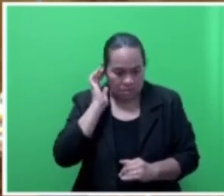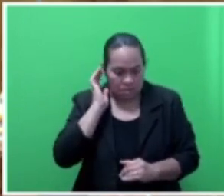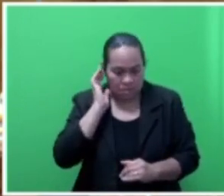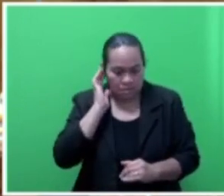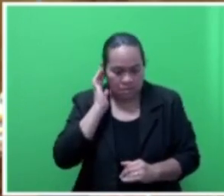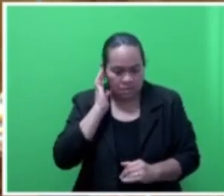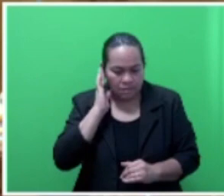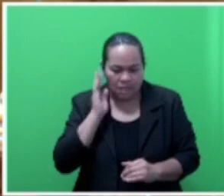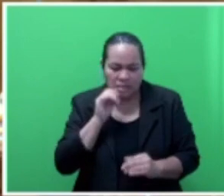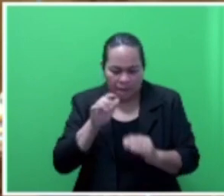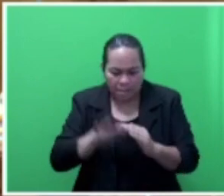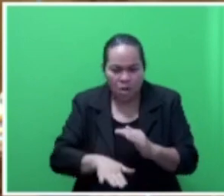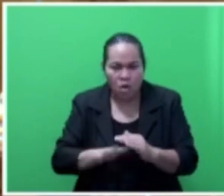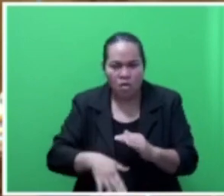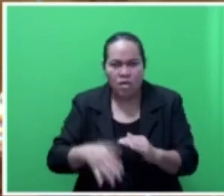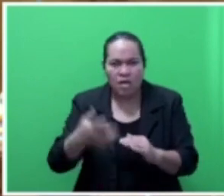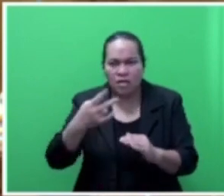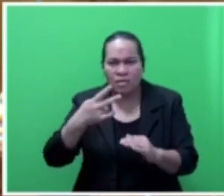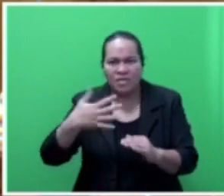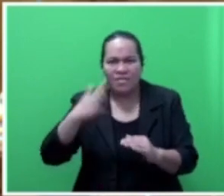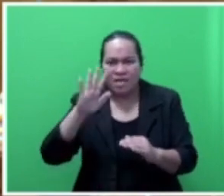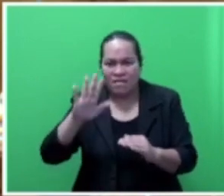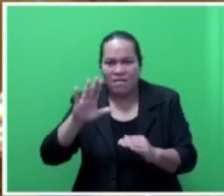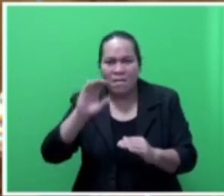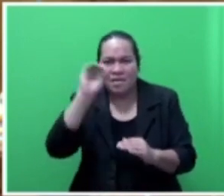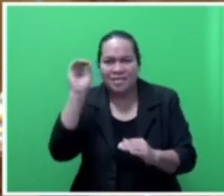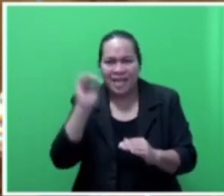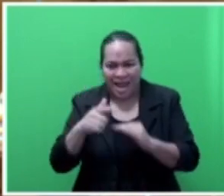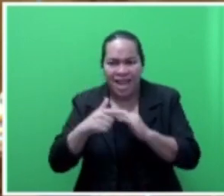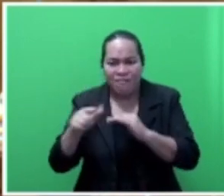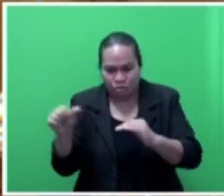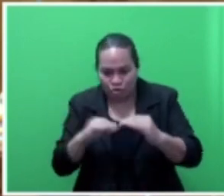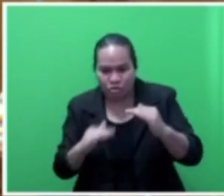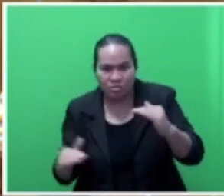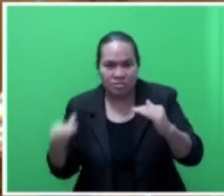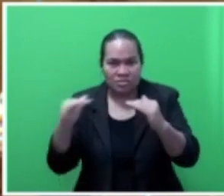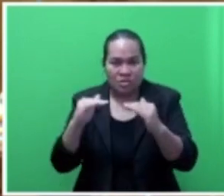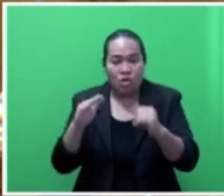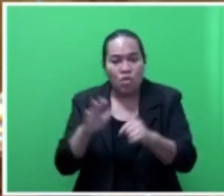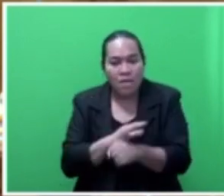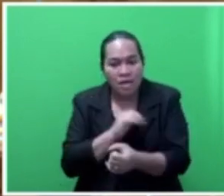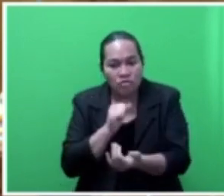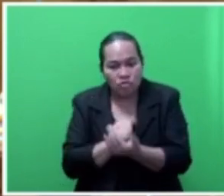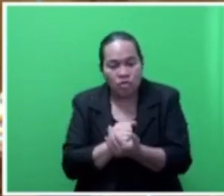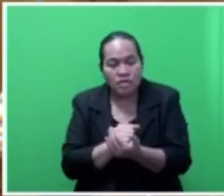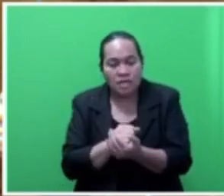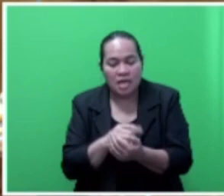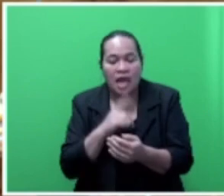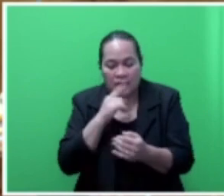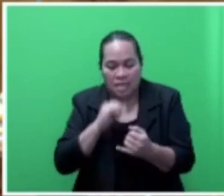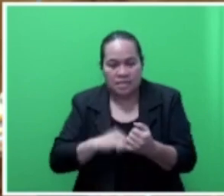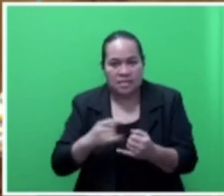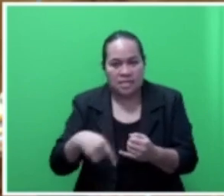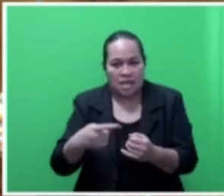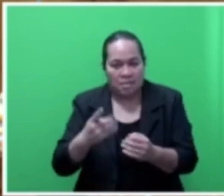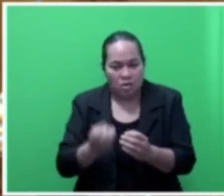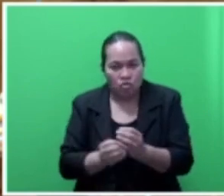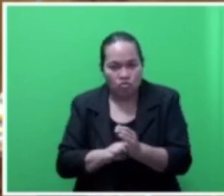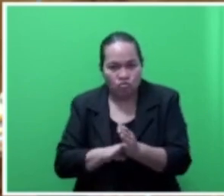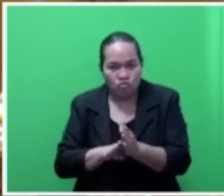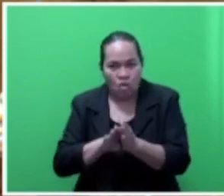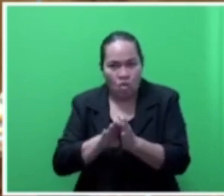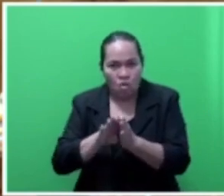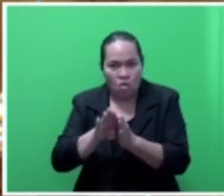the 25% level required to ensure that there is always going to be a sustainable growth